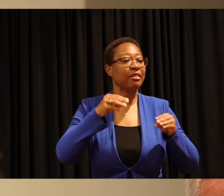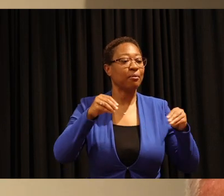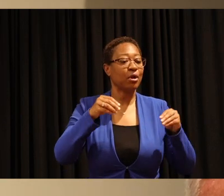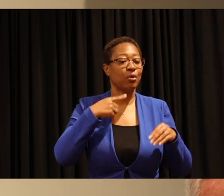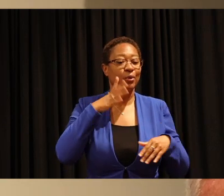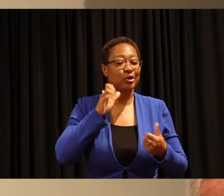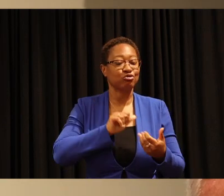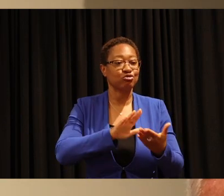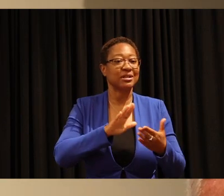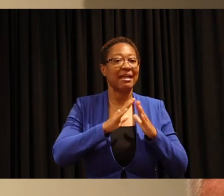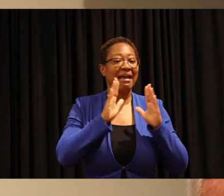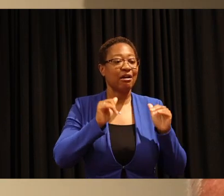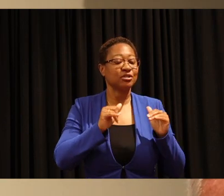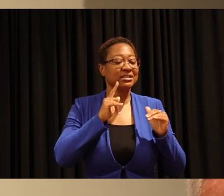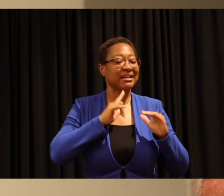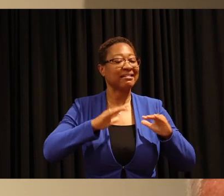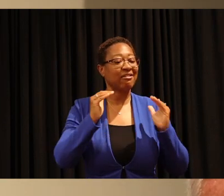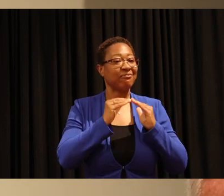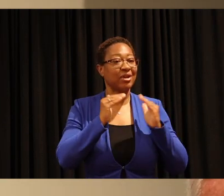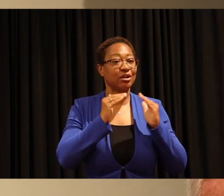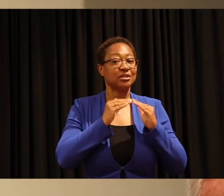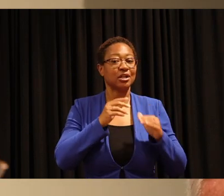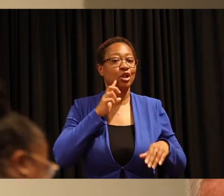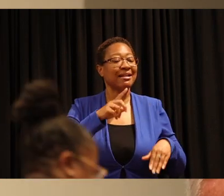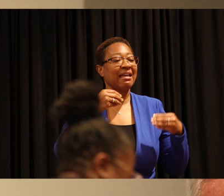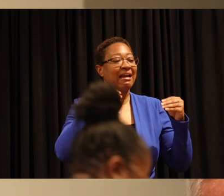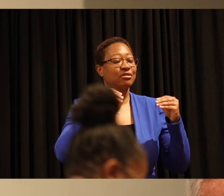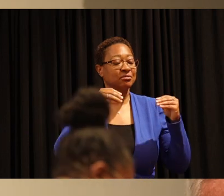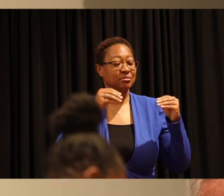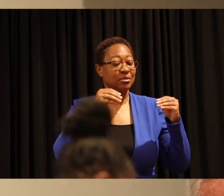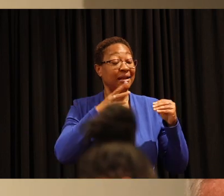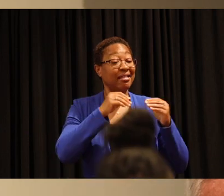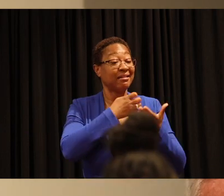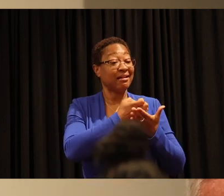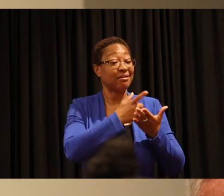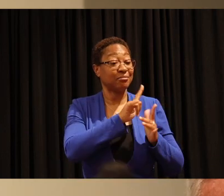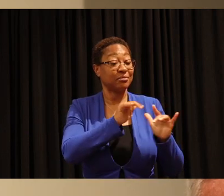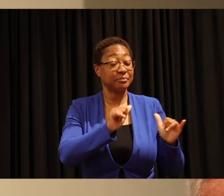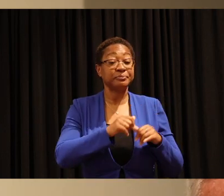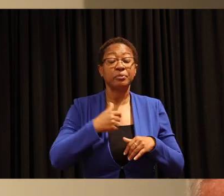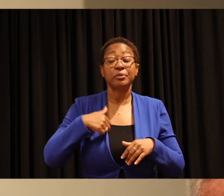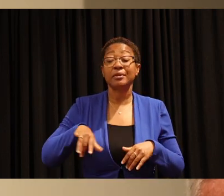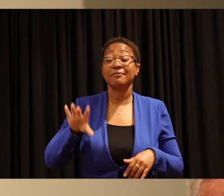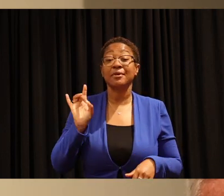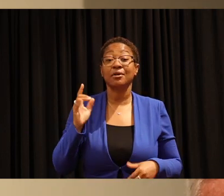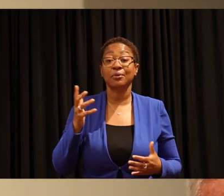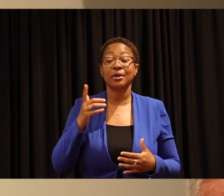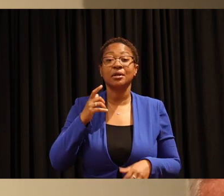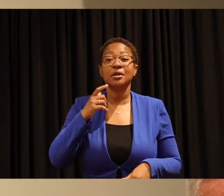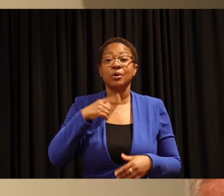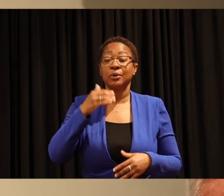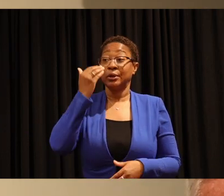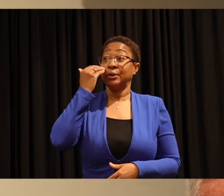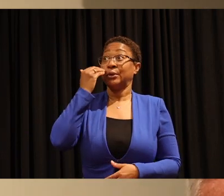really going to address housing fairness, you have to look at the housing market and the economy. And what we came to discover was what we know,